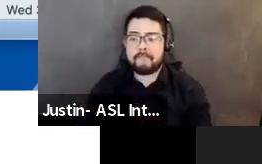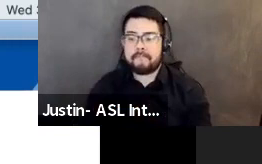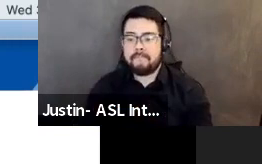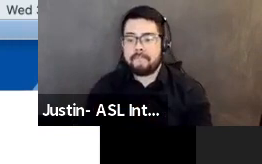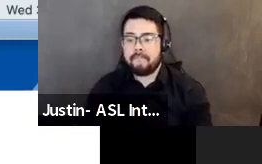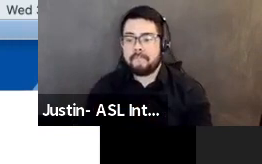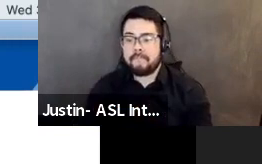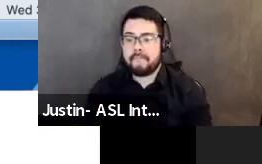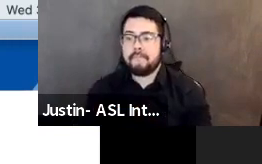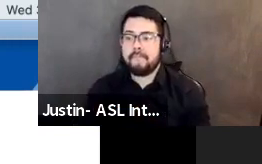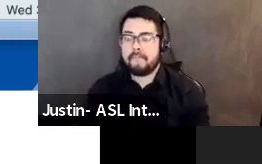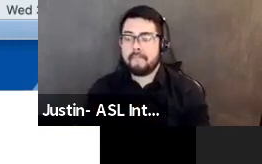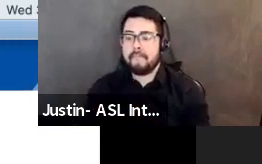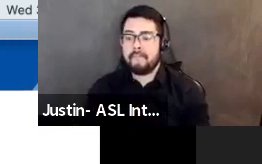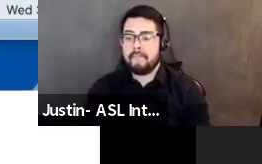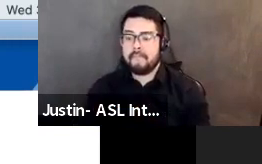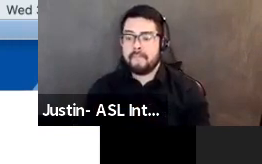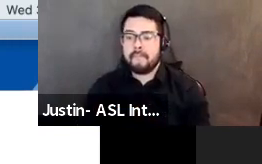thank